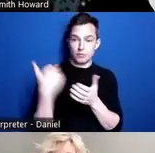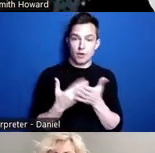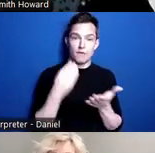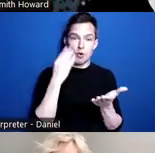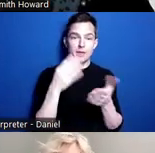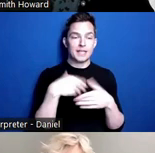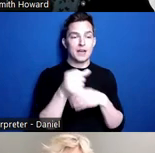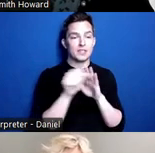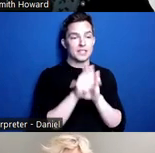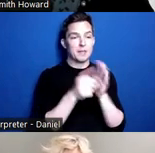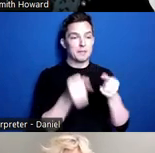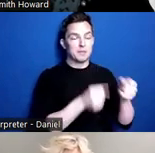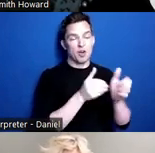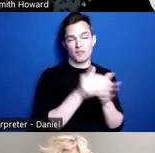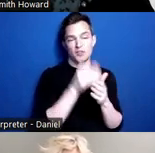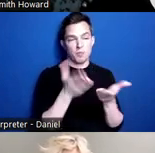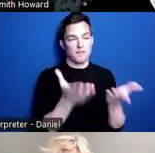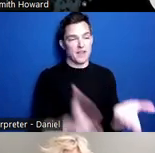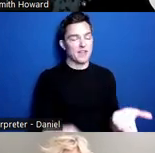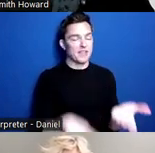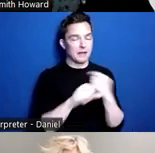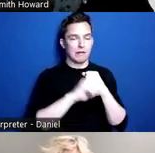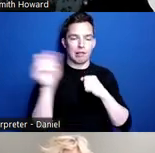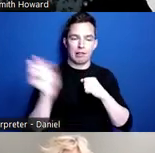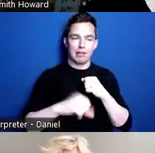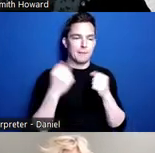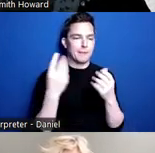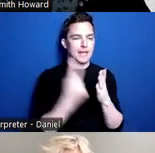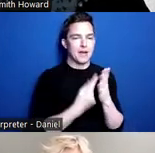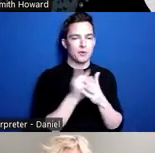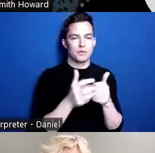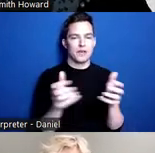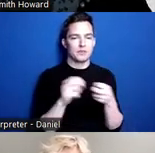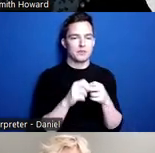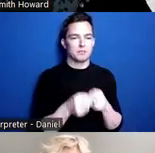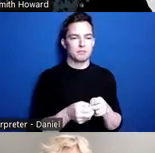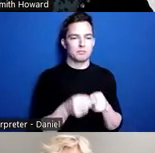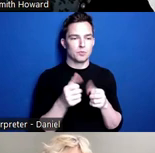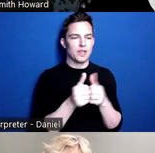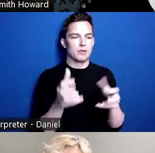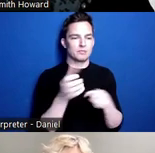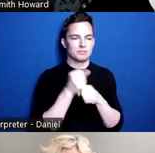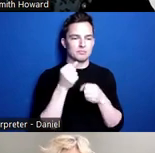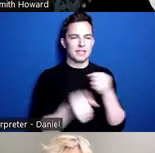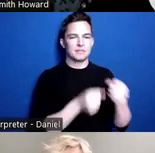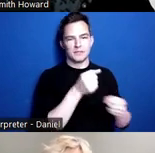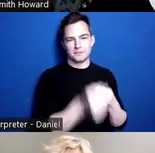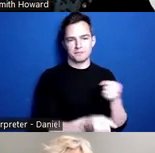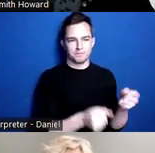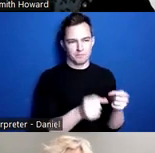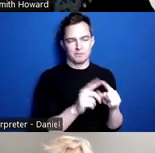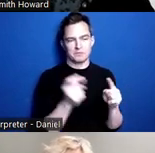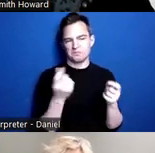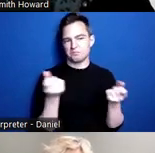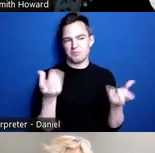placements often don't provide that. I can go on for hours about the problems with out-of-state placements, but there are